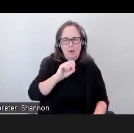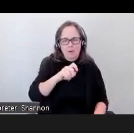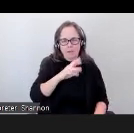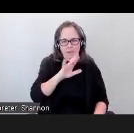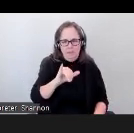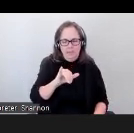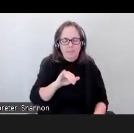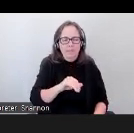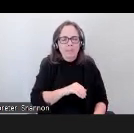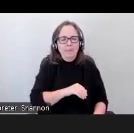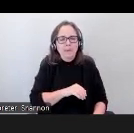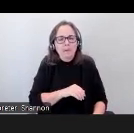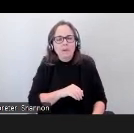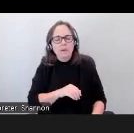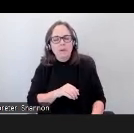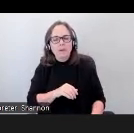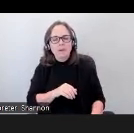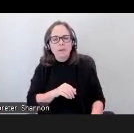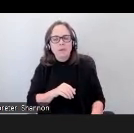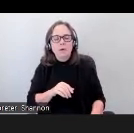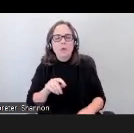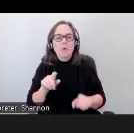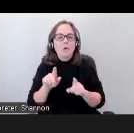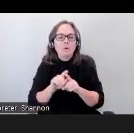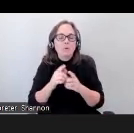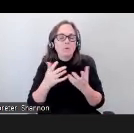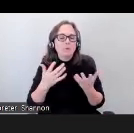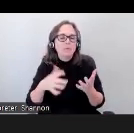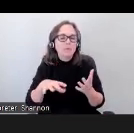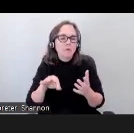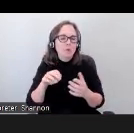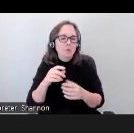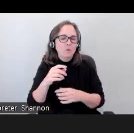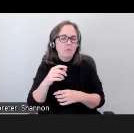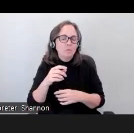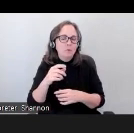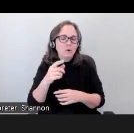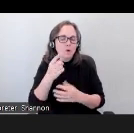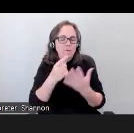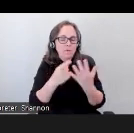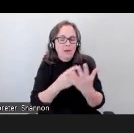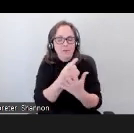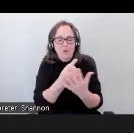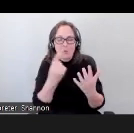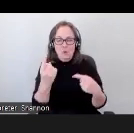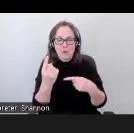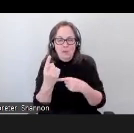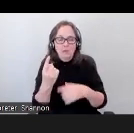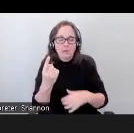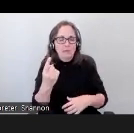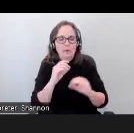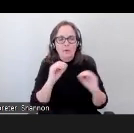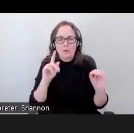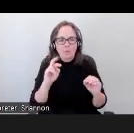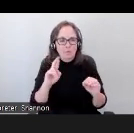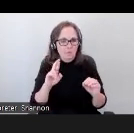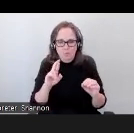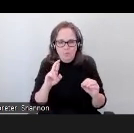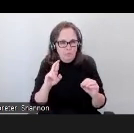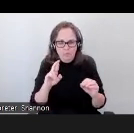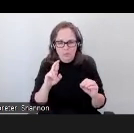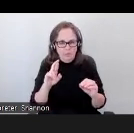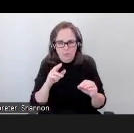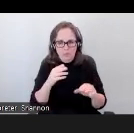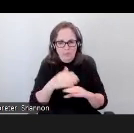And what we also found was around 1 in 5 patients did not have any tumor in their surgical